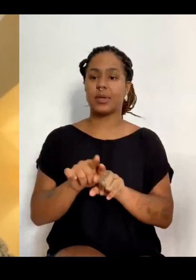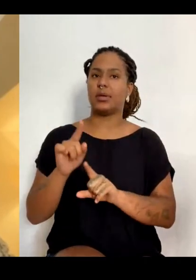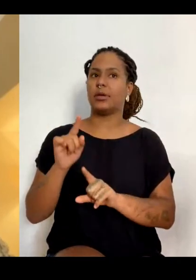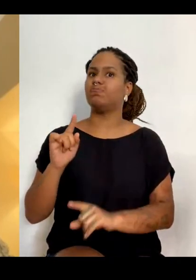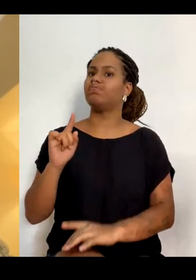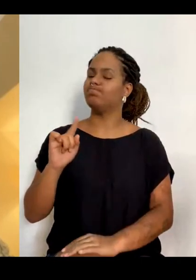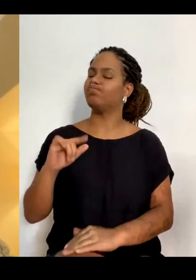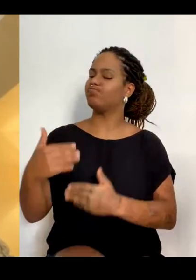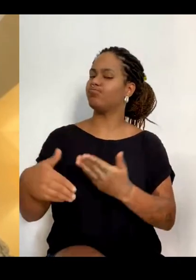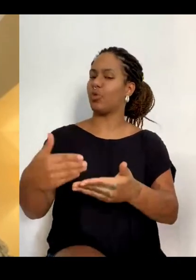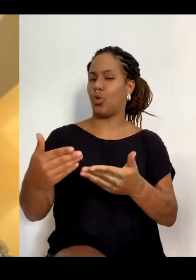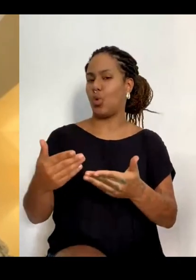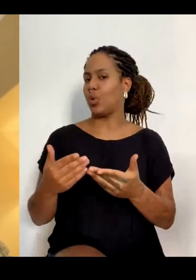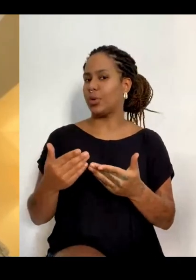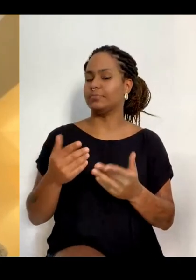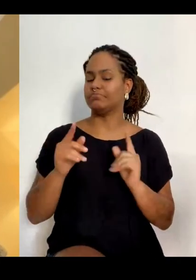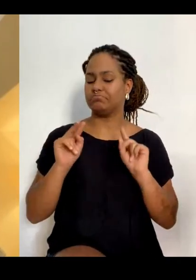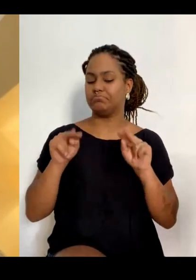is